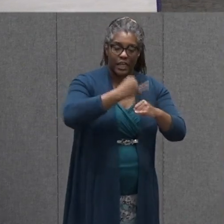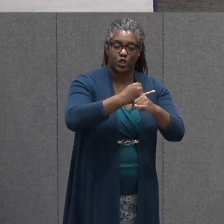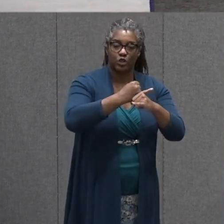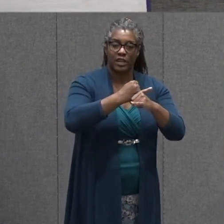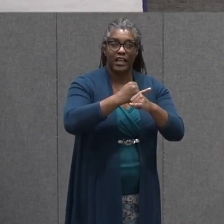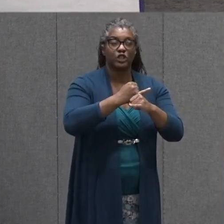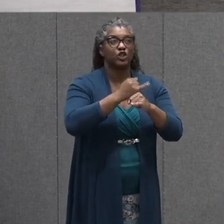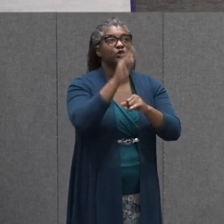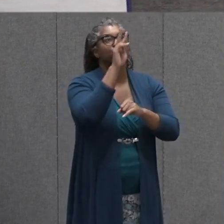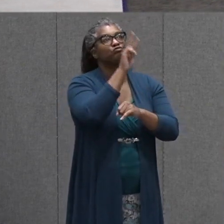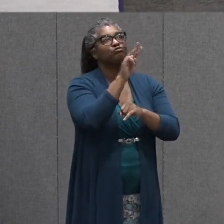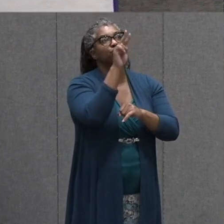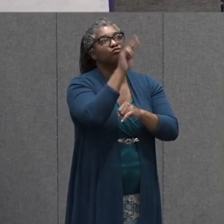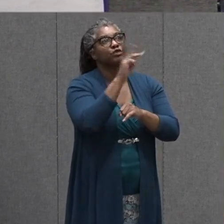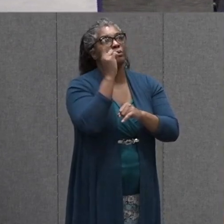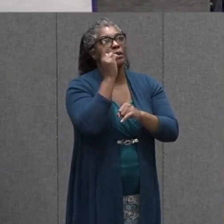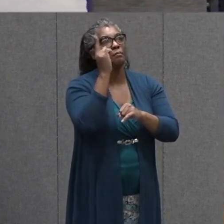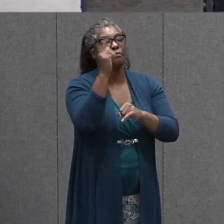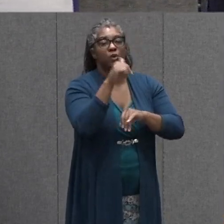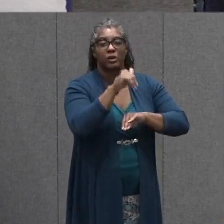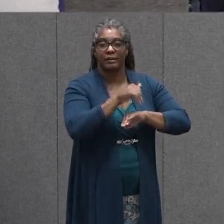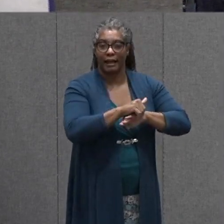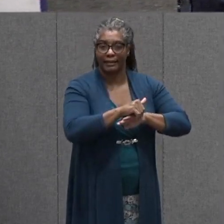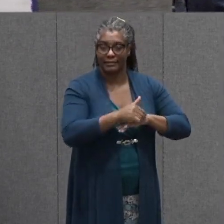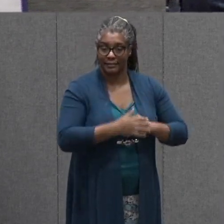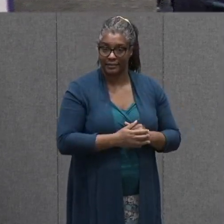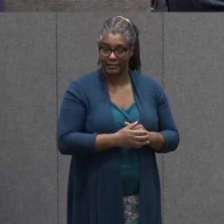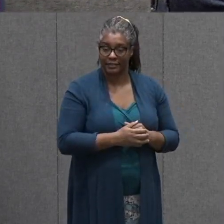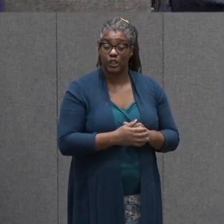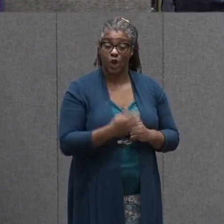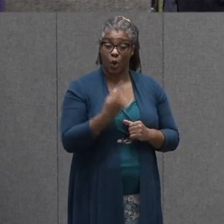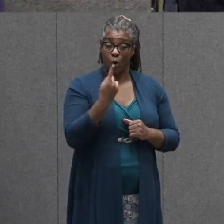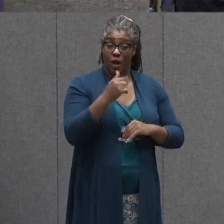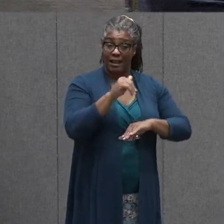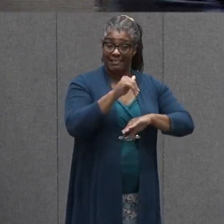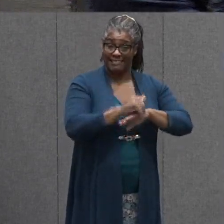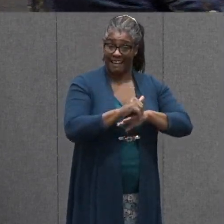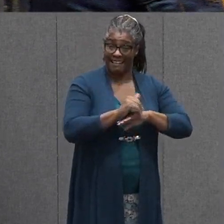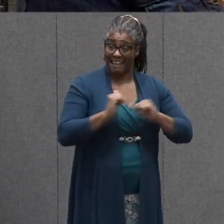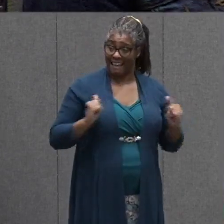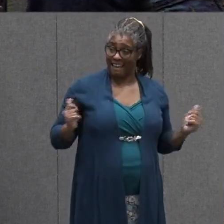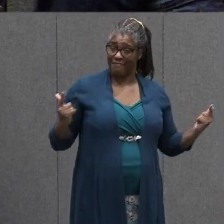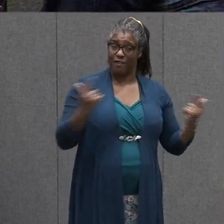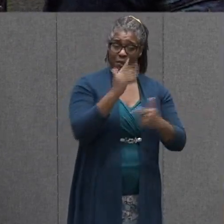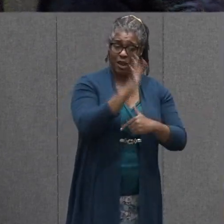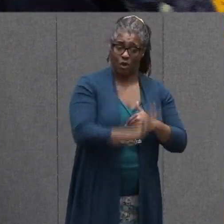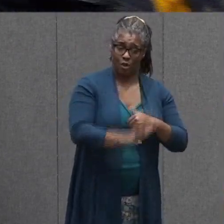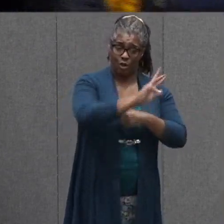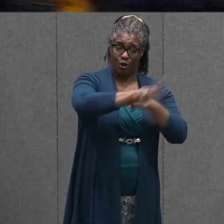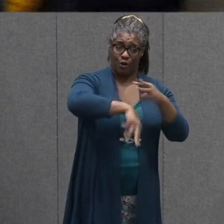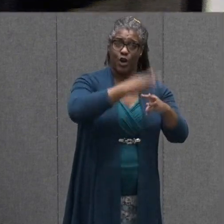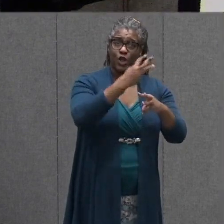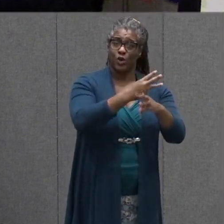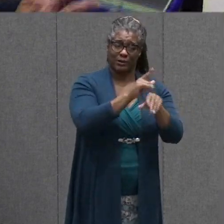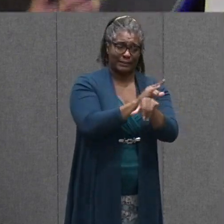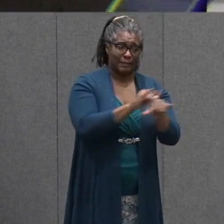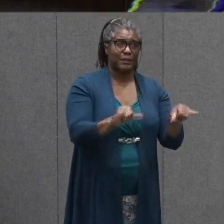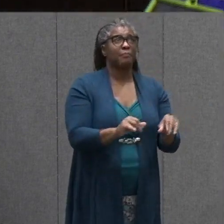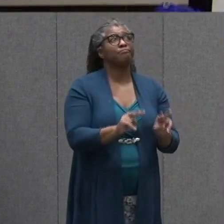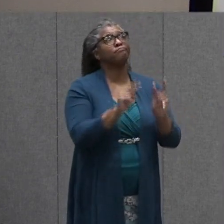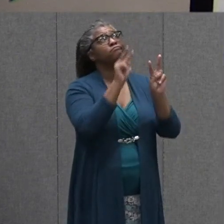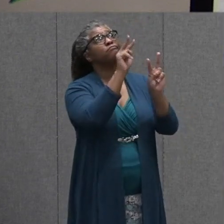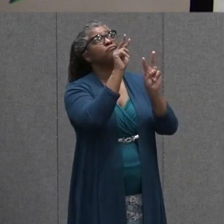place your seeds. Okay, so make sure they're kind of wet from the paper towel, right? That's going to give it the water to nourish it. And